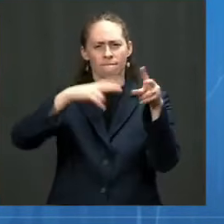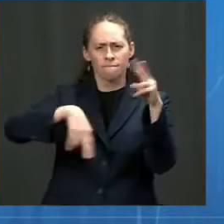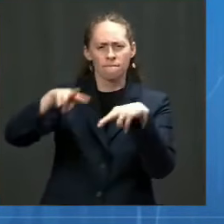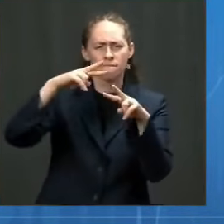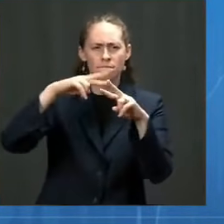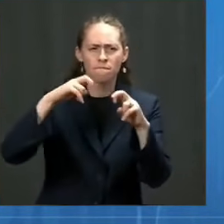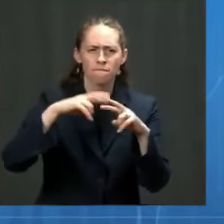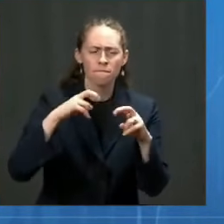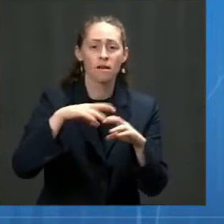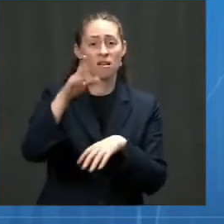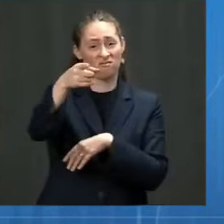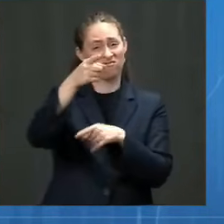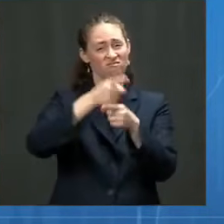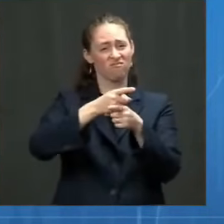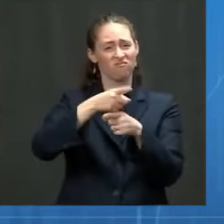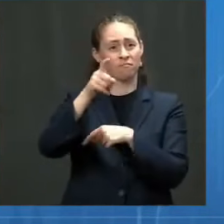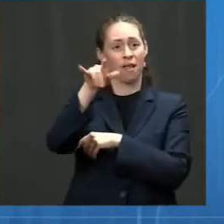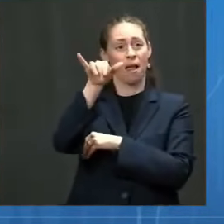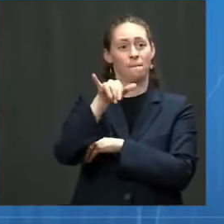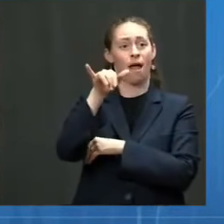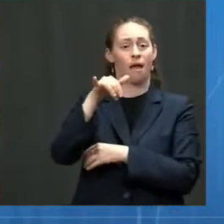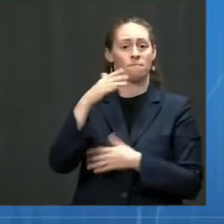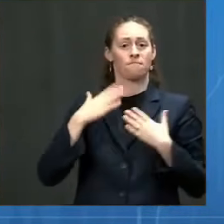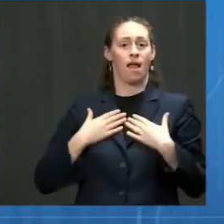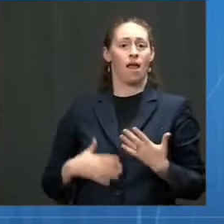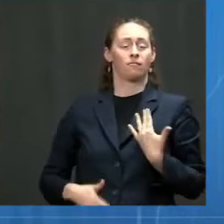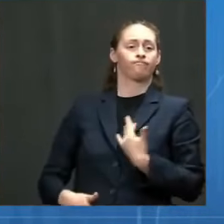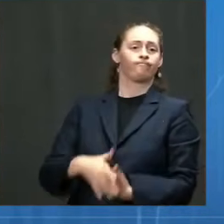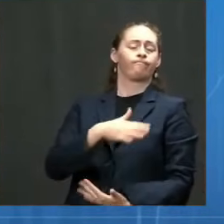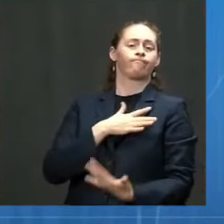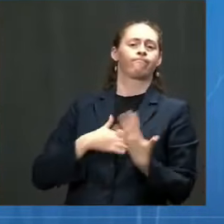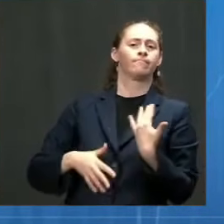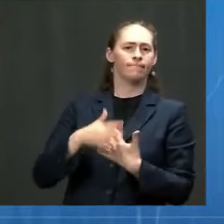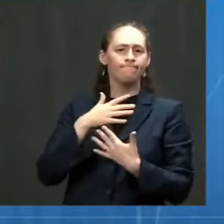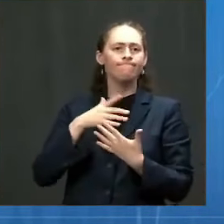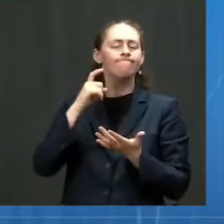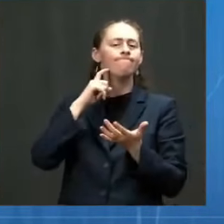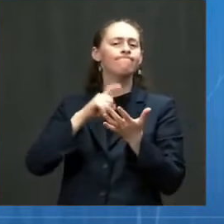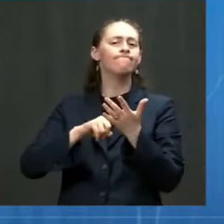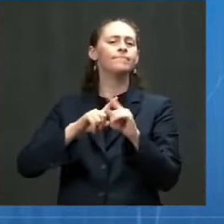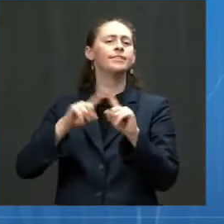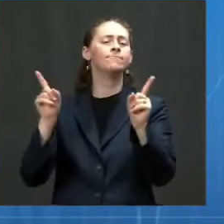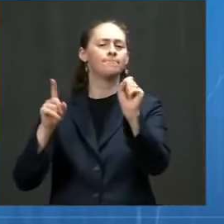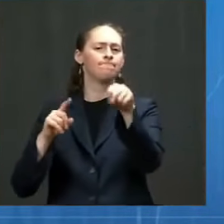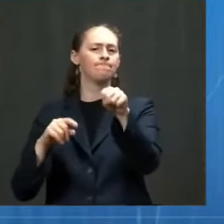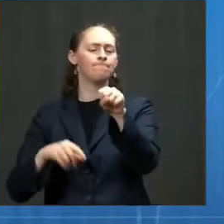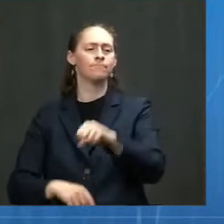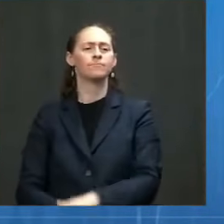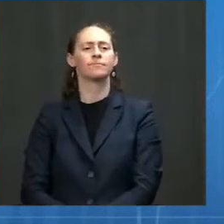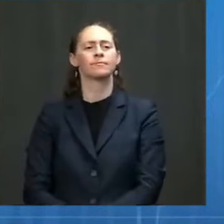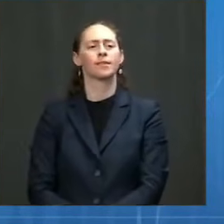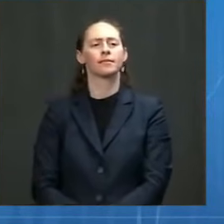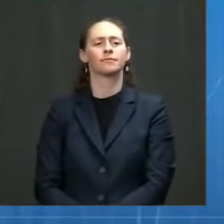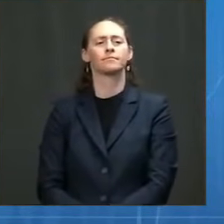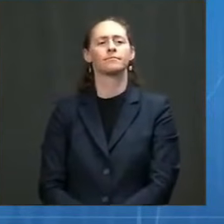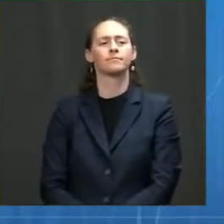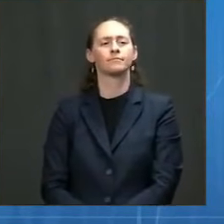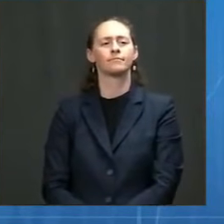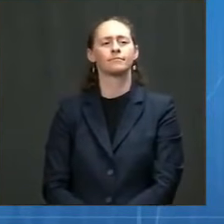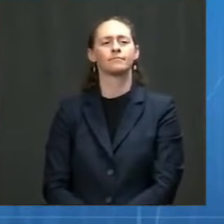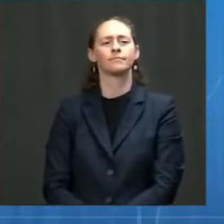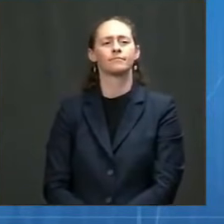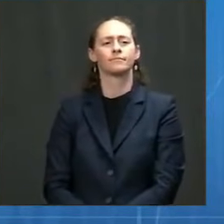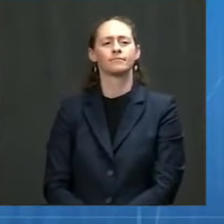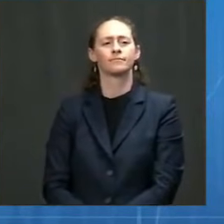is not necessarily known to be a perfect correlate. The antibody responses, our immune system also has T cell responses. So this is going to be